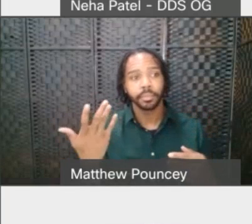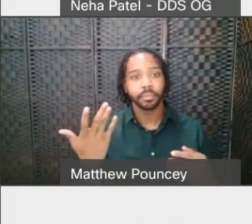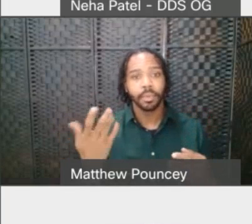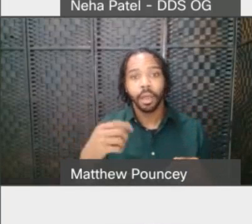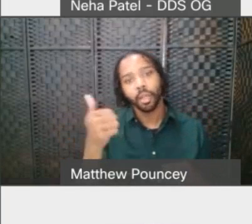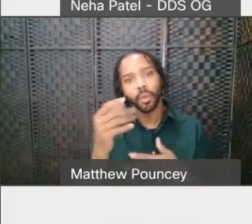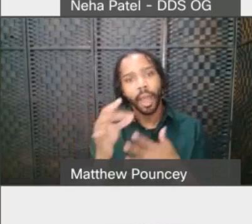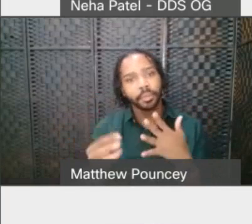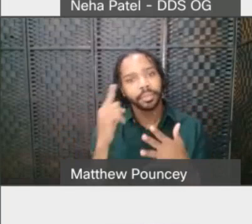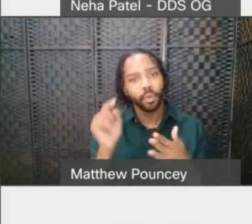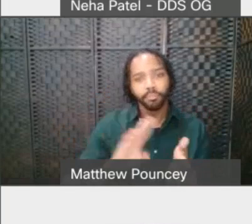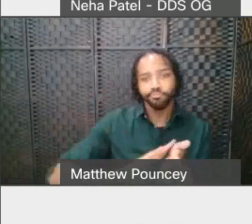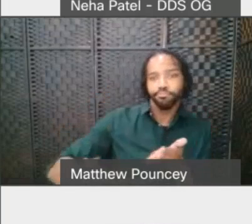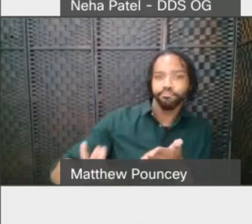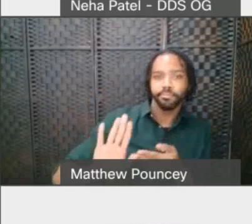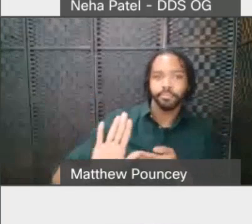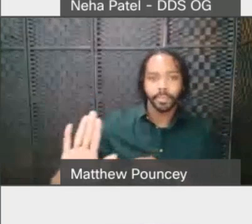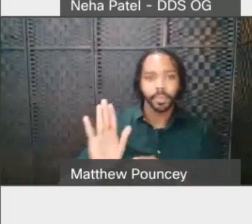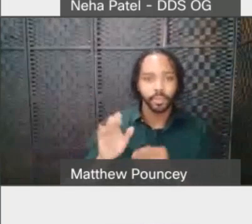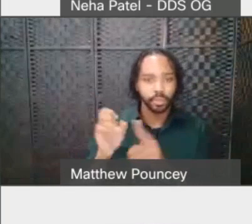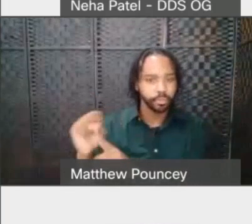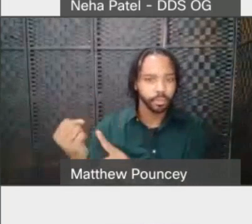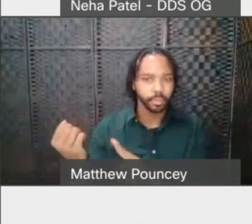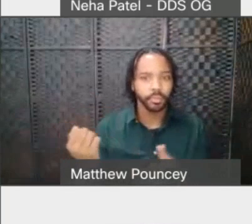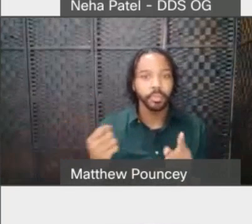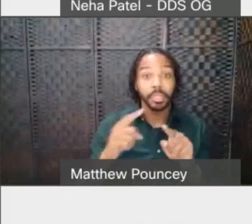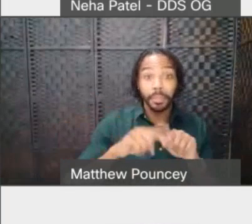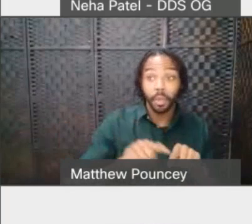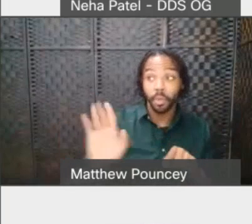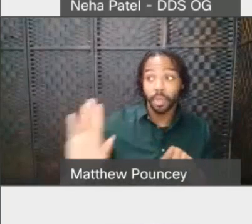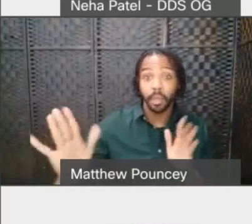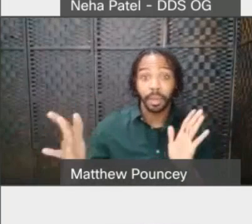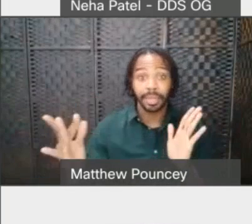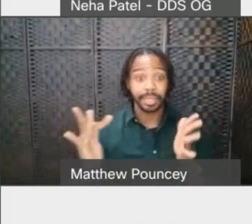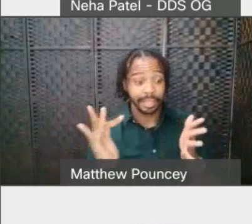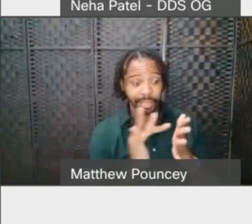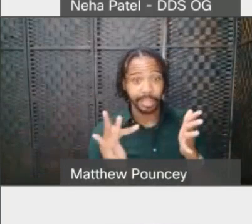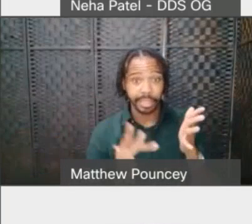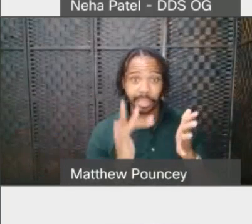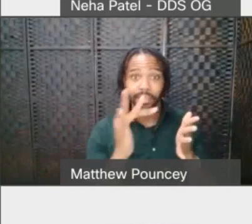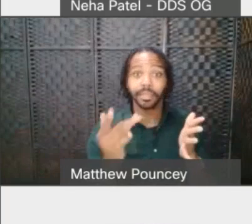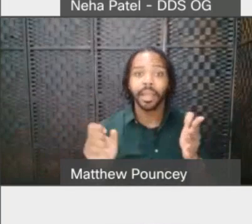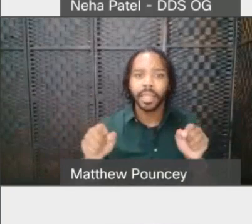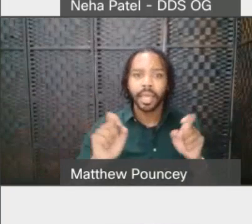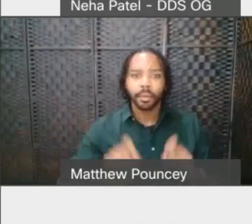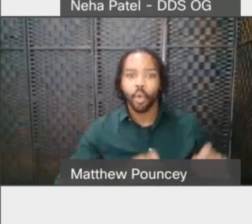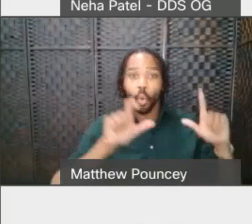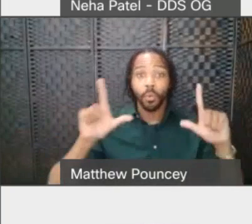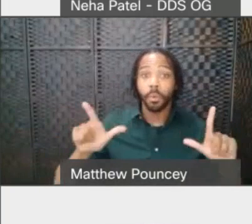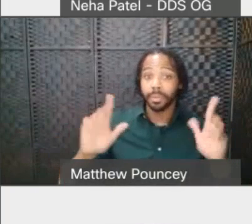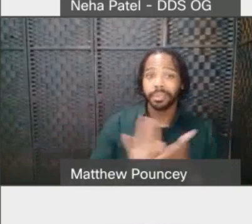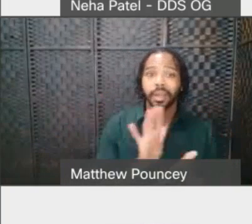exemptions. And based on what they click there, they can upload a document that supports their exemption